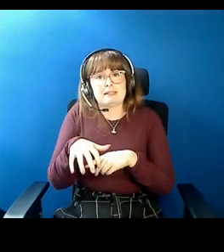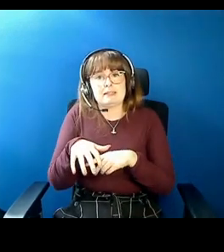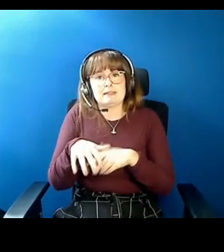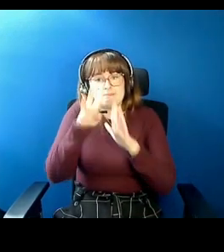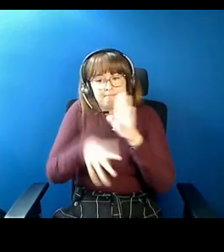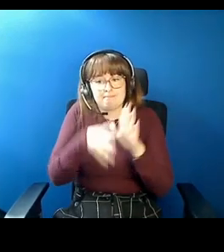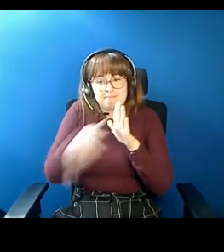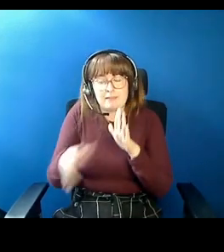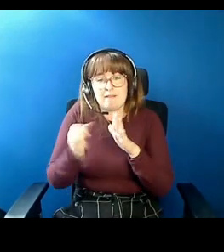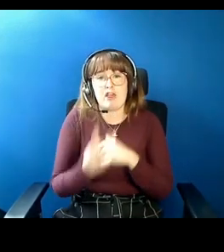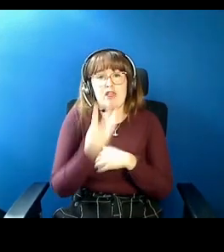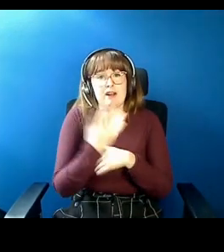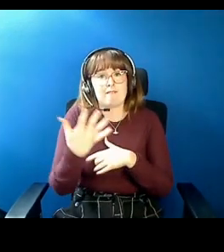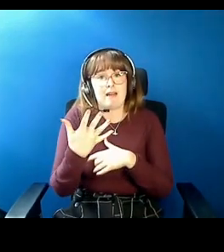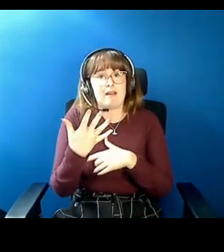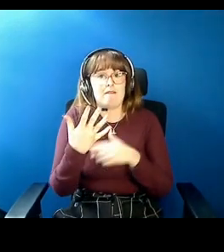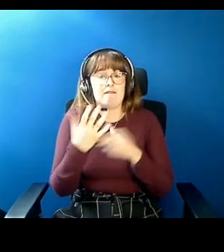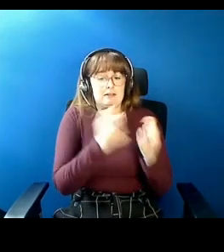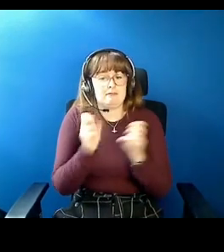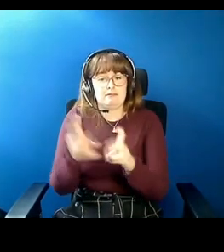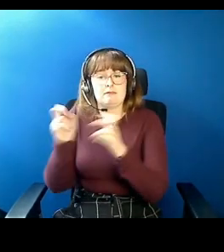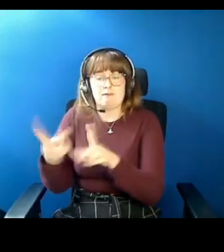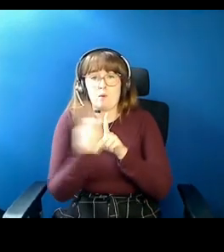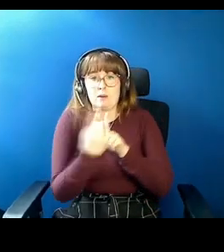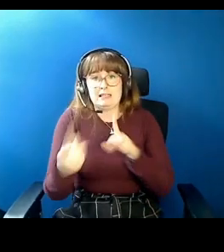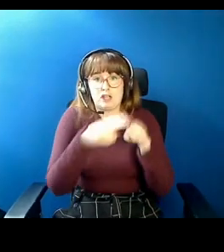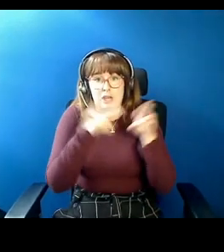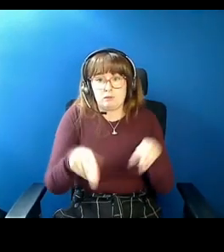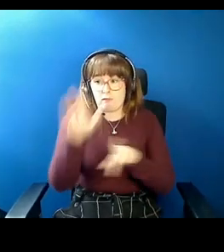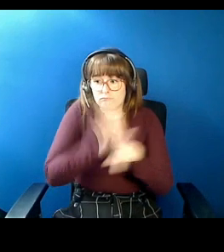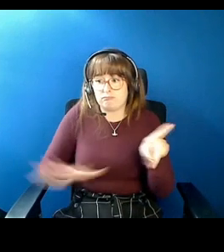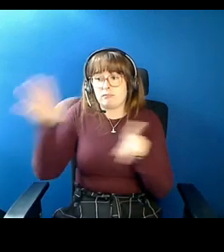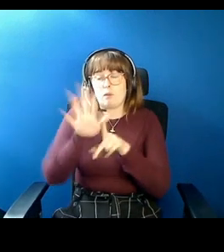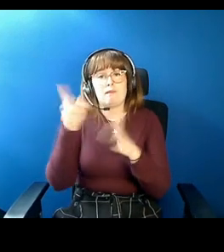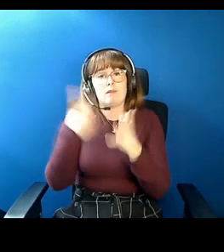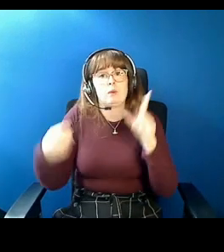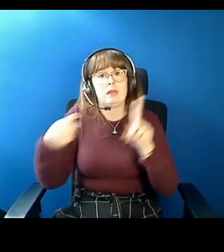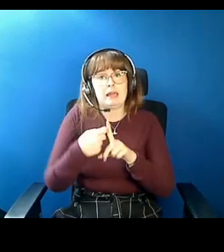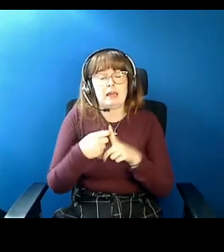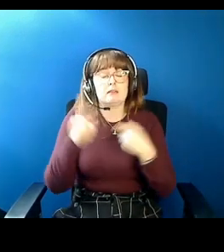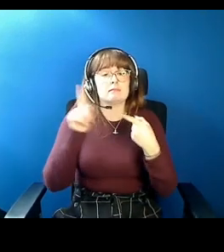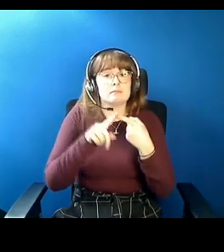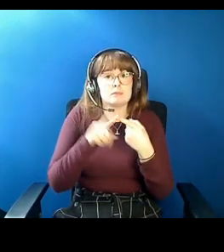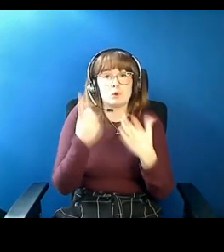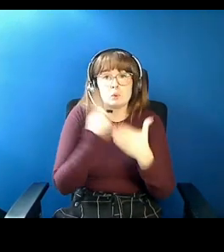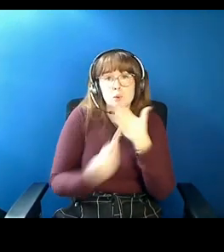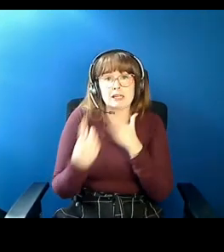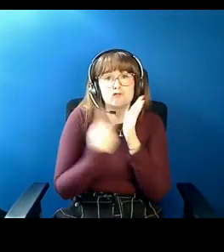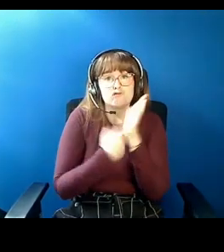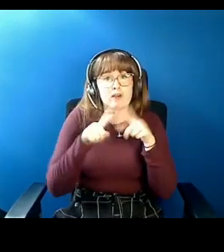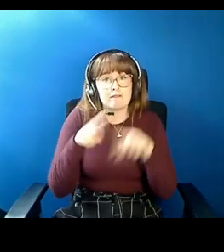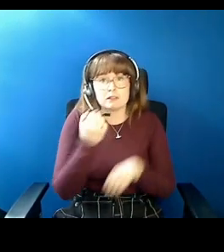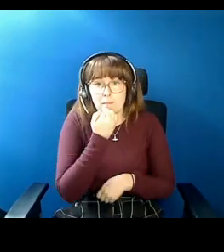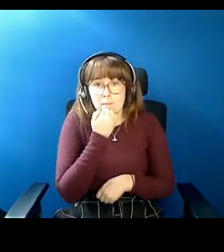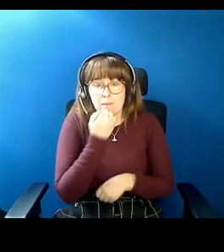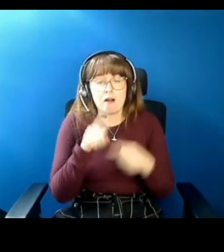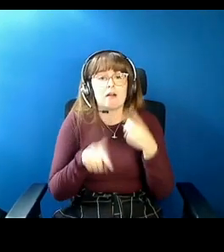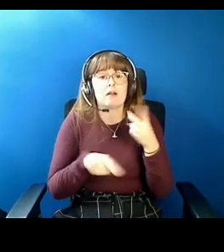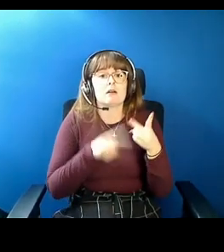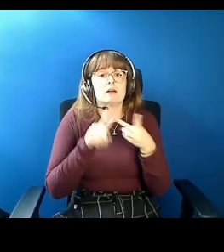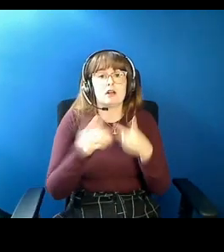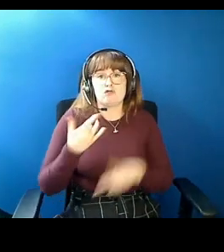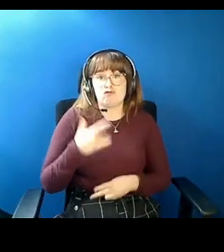variables of information for each property in Great Britain, including key elements such as the unique property reference number, or UPRN, the address,